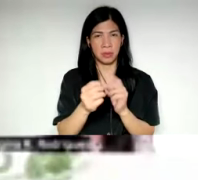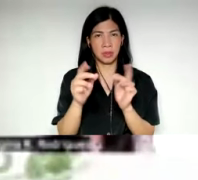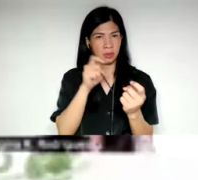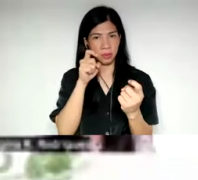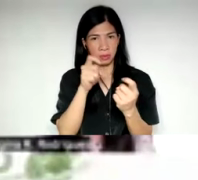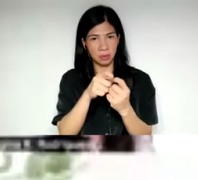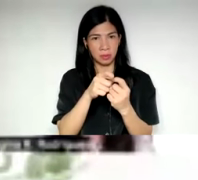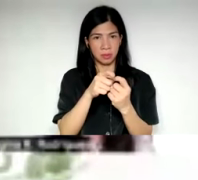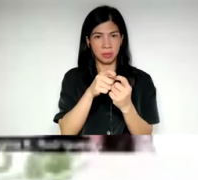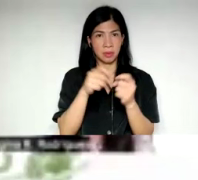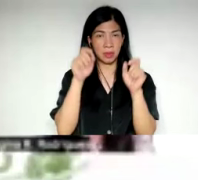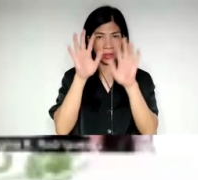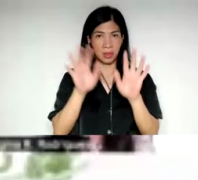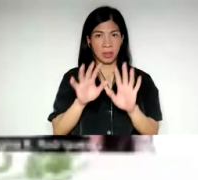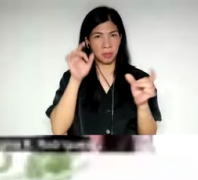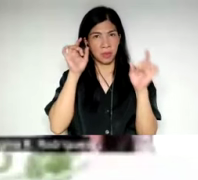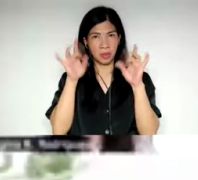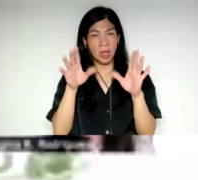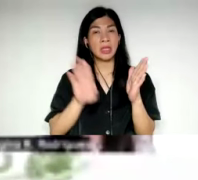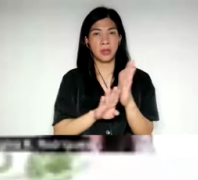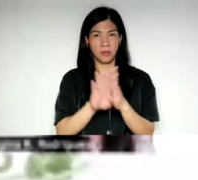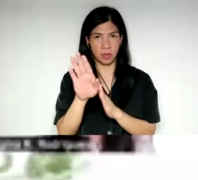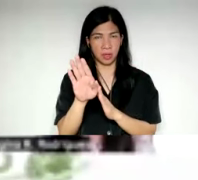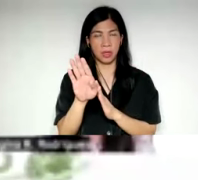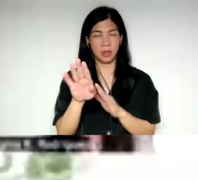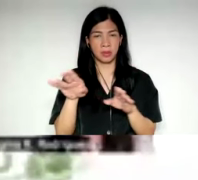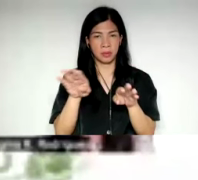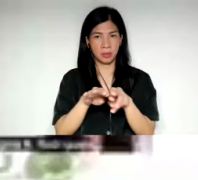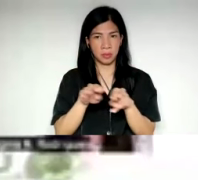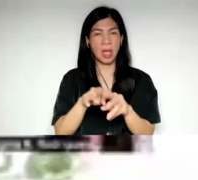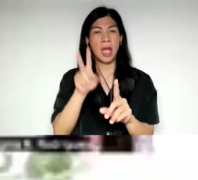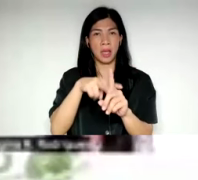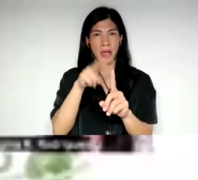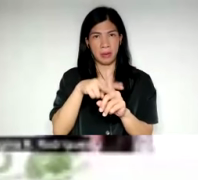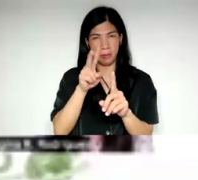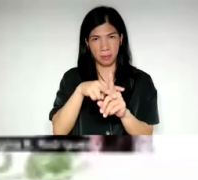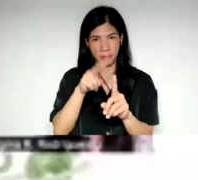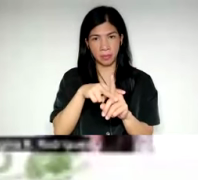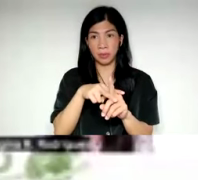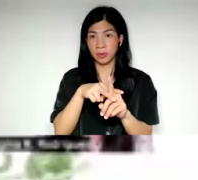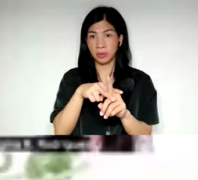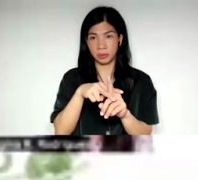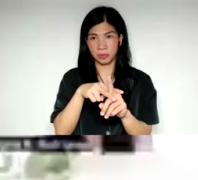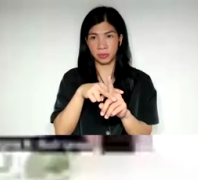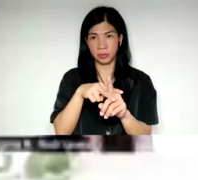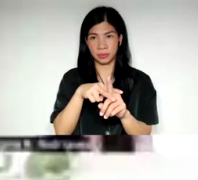climate risk aims to develop and mainstream a bottom-up approach to regional climate risk,